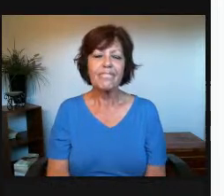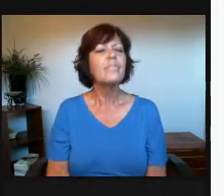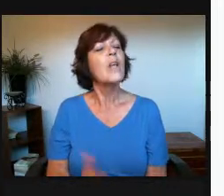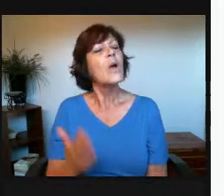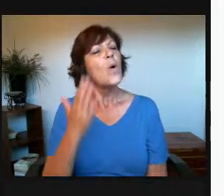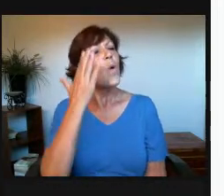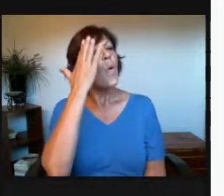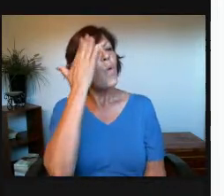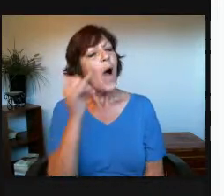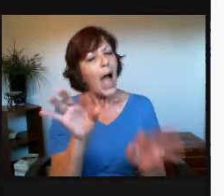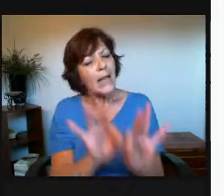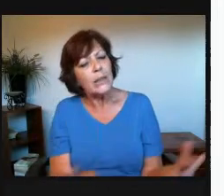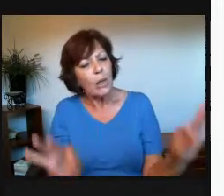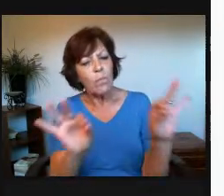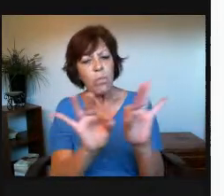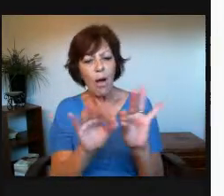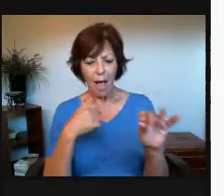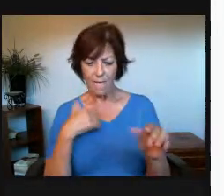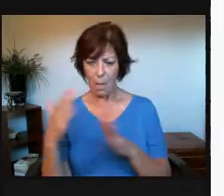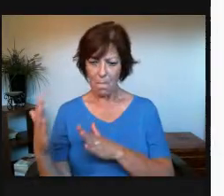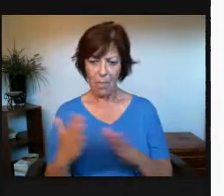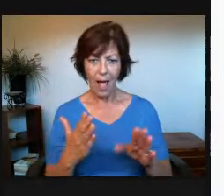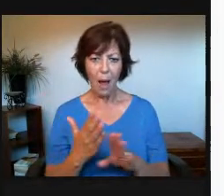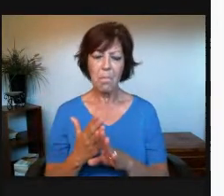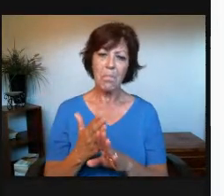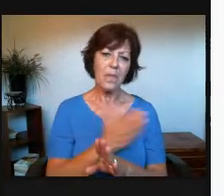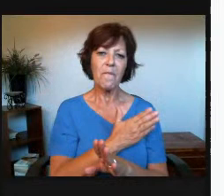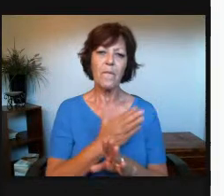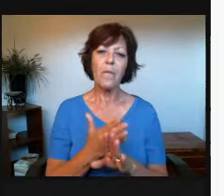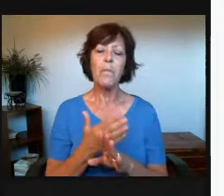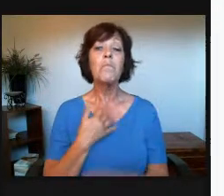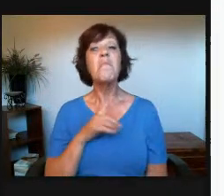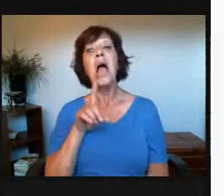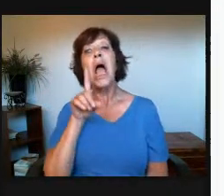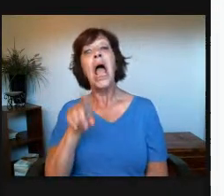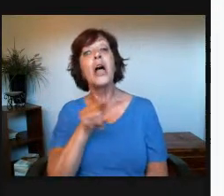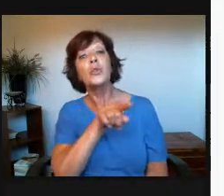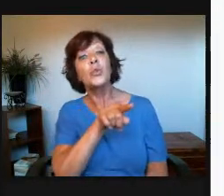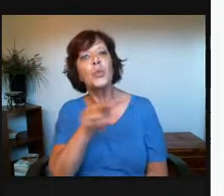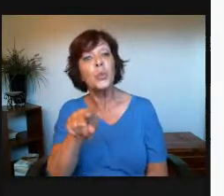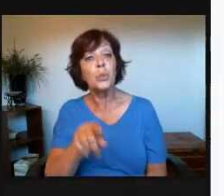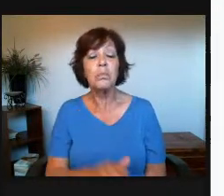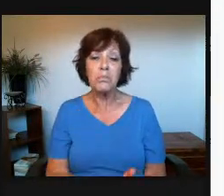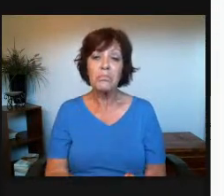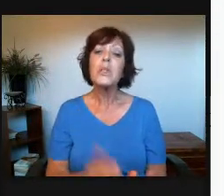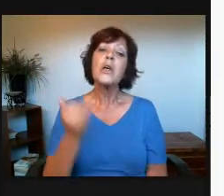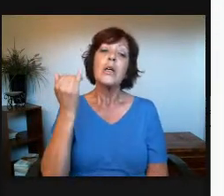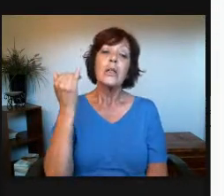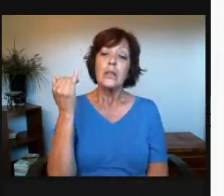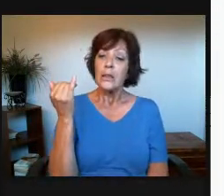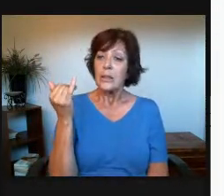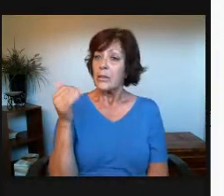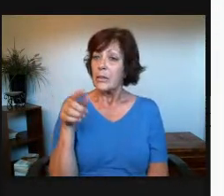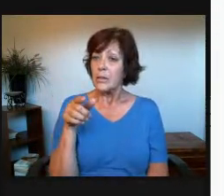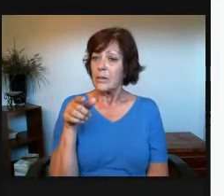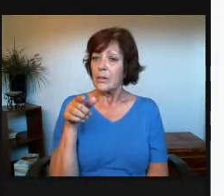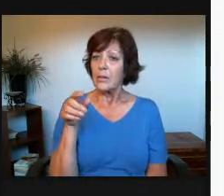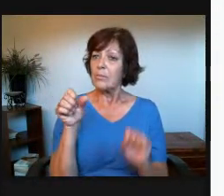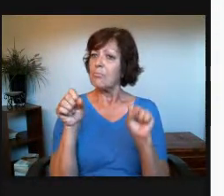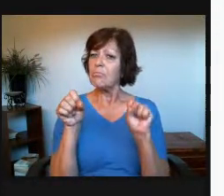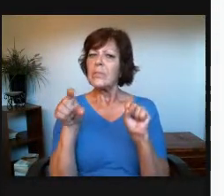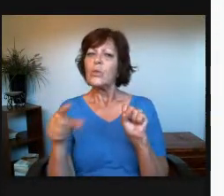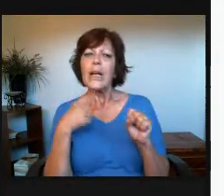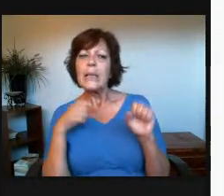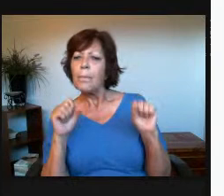So why is it important to plan ahead? We're going to ask you that. So if we have a way to hear from